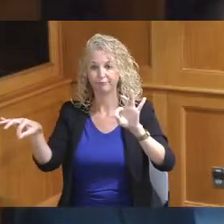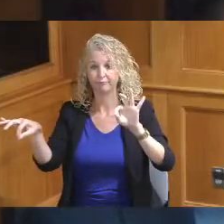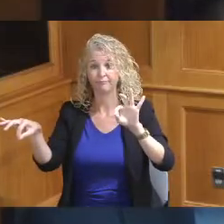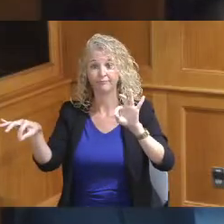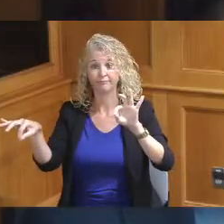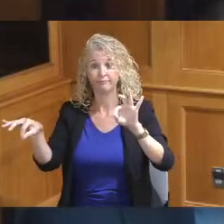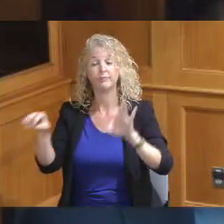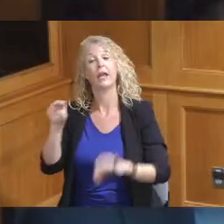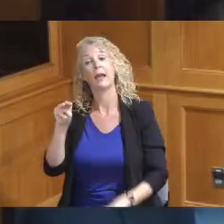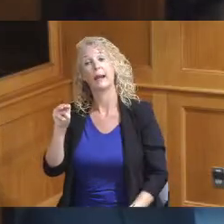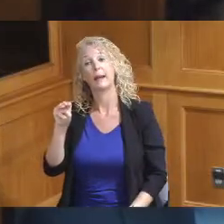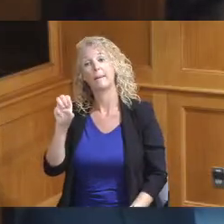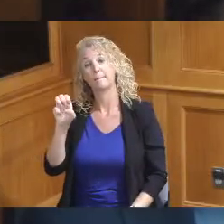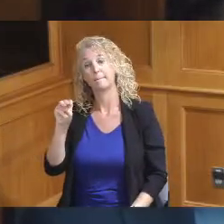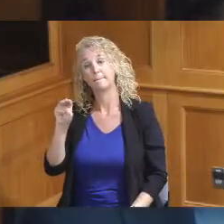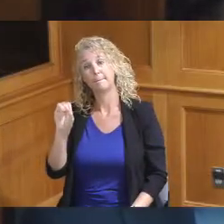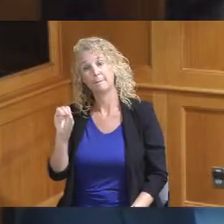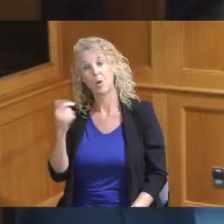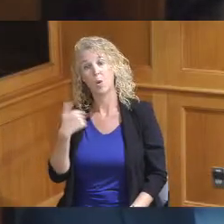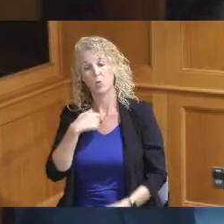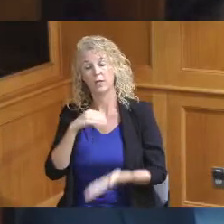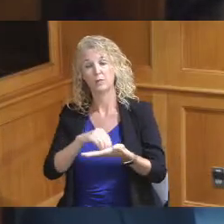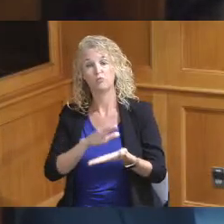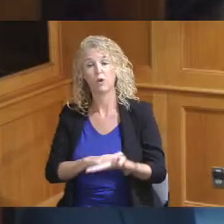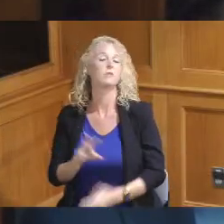did a memorandum, $65 million.